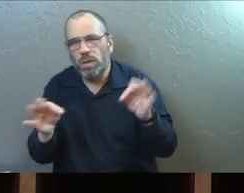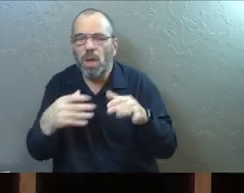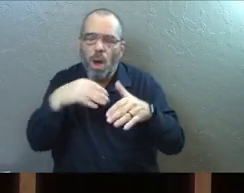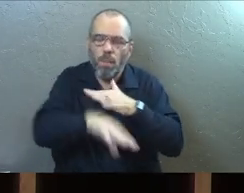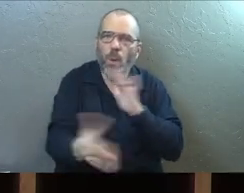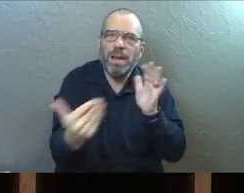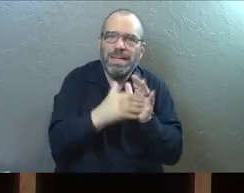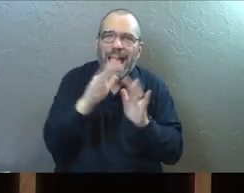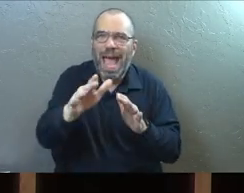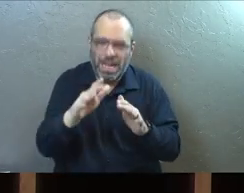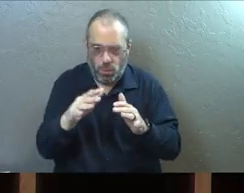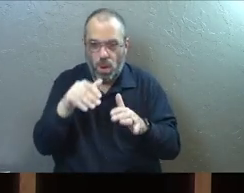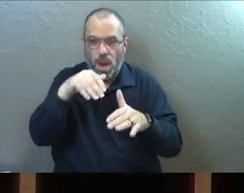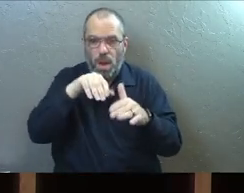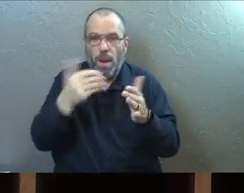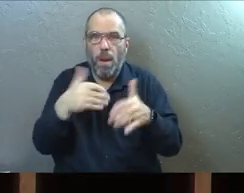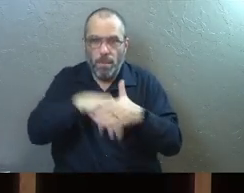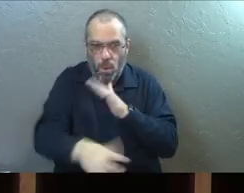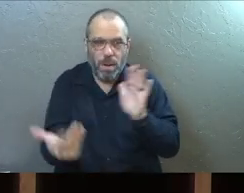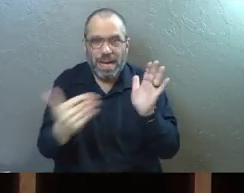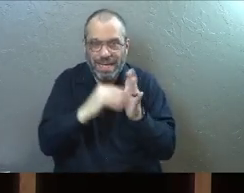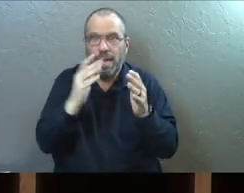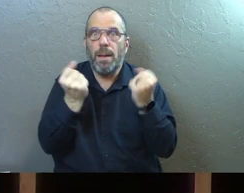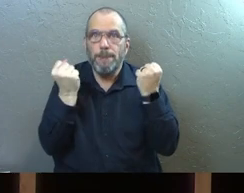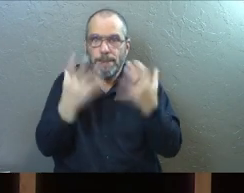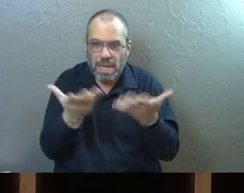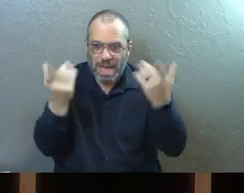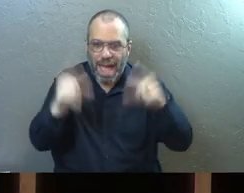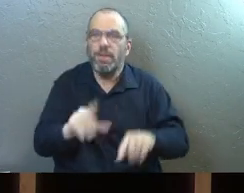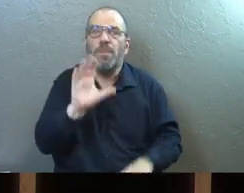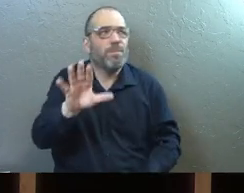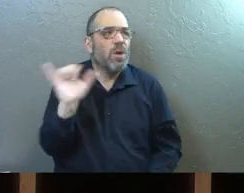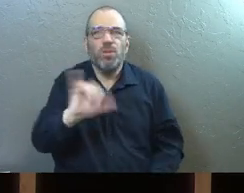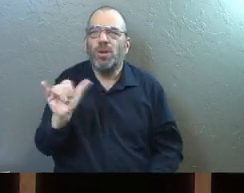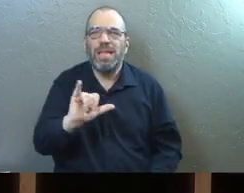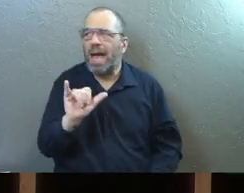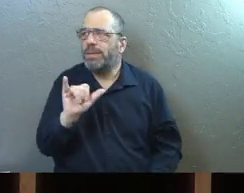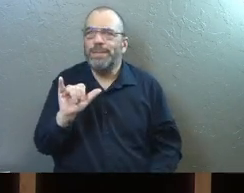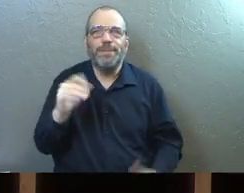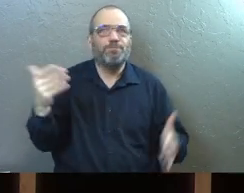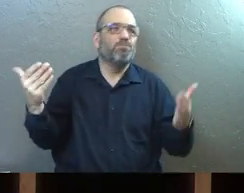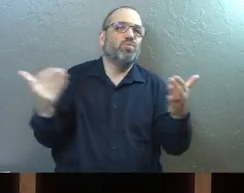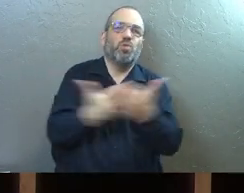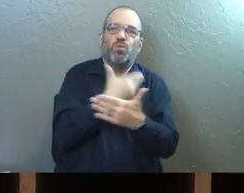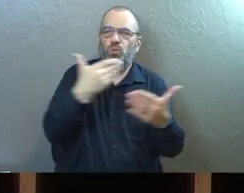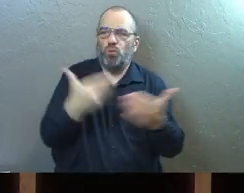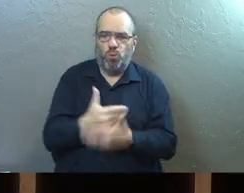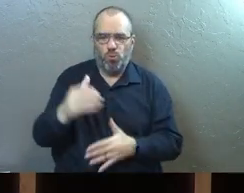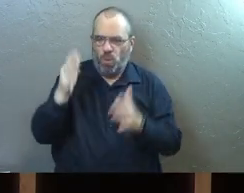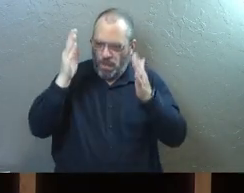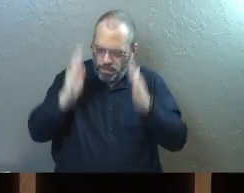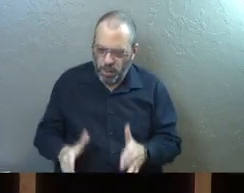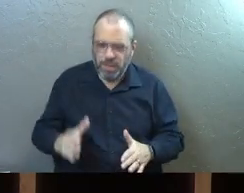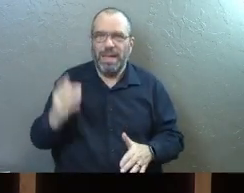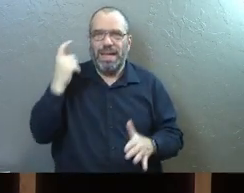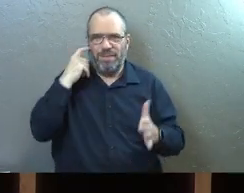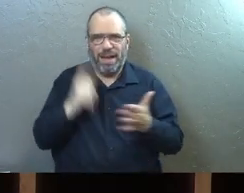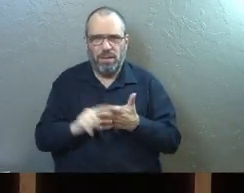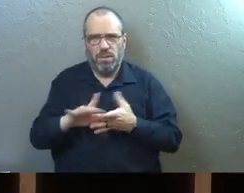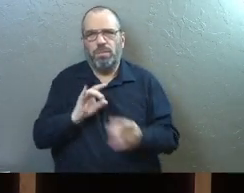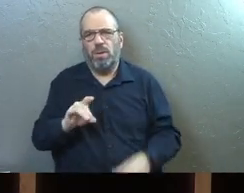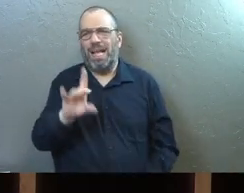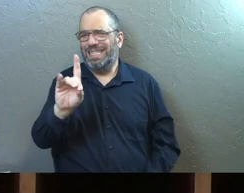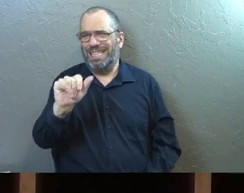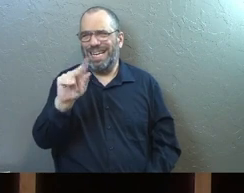And in your rebirth, so much happens to you. You're almost like an entirely new Christian. Like, if I could detect your